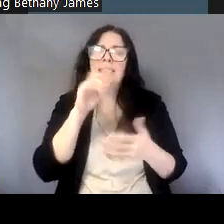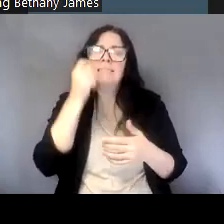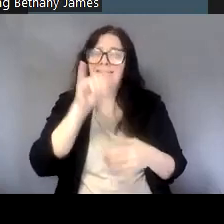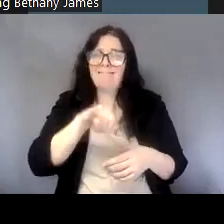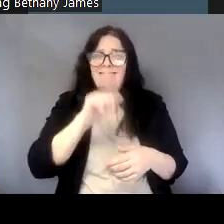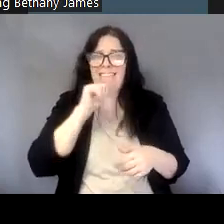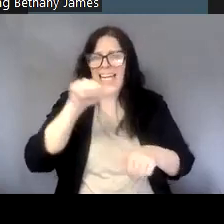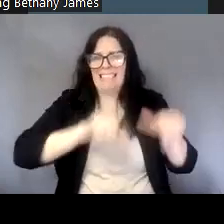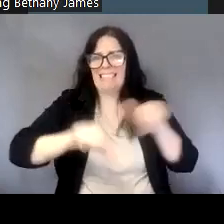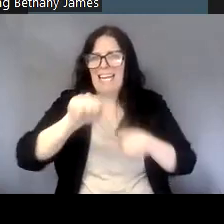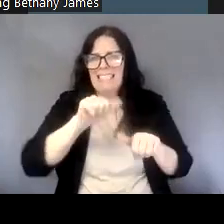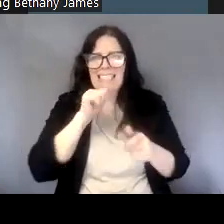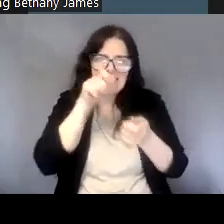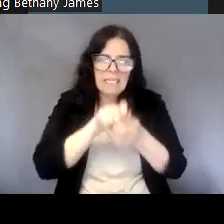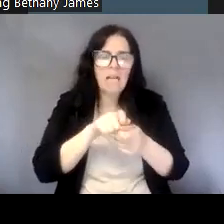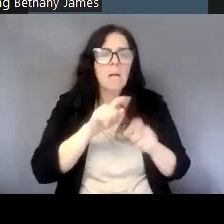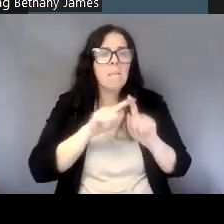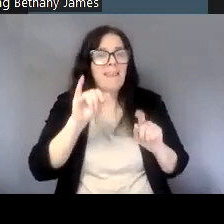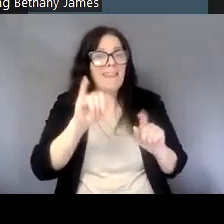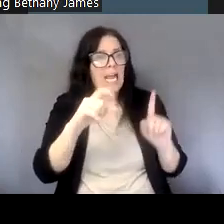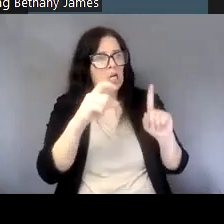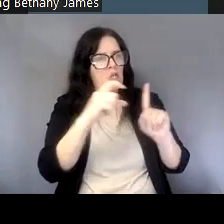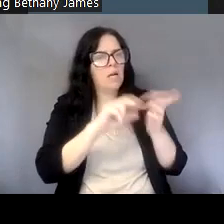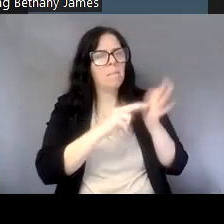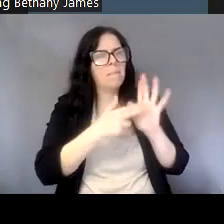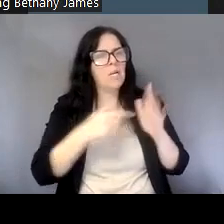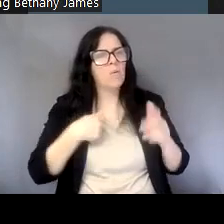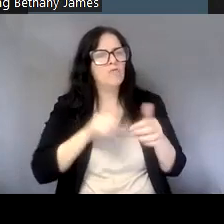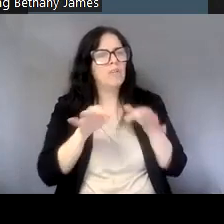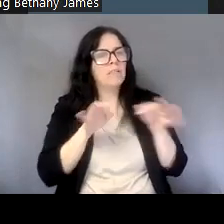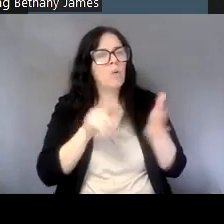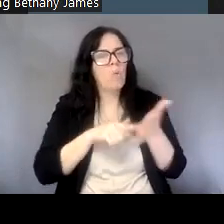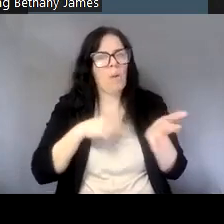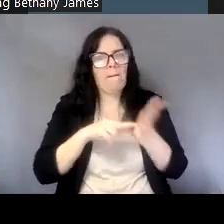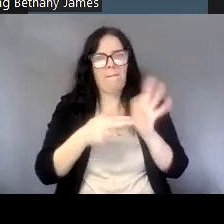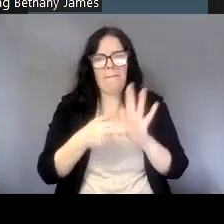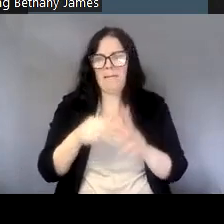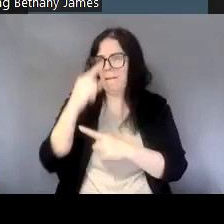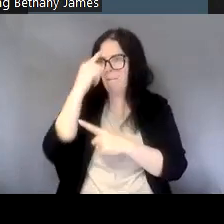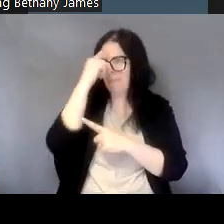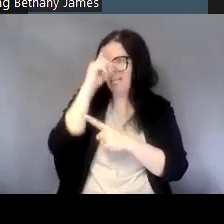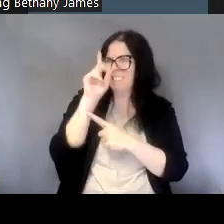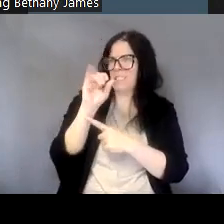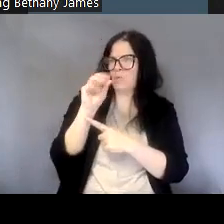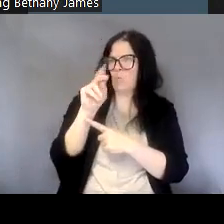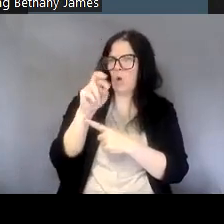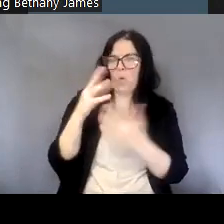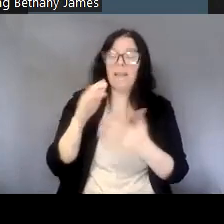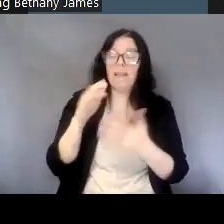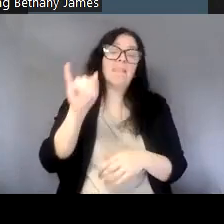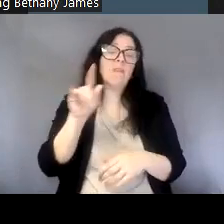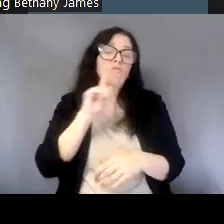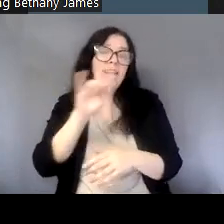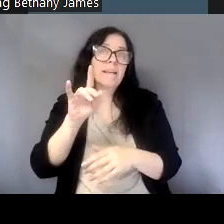to indicate what we mean by mental disorder. It's a clinically